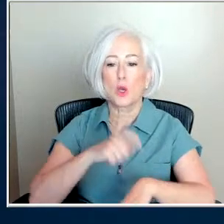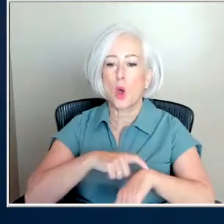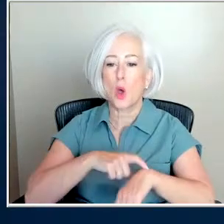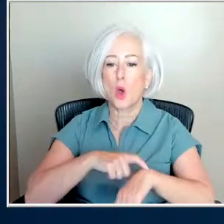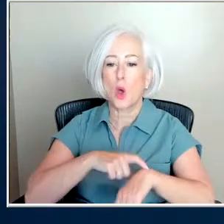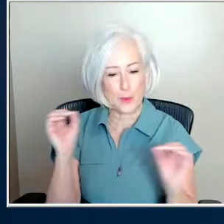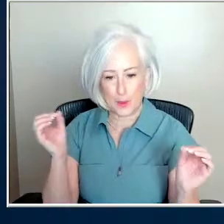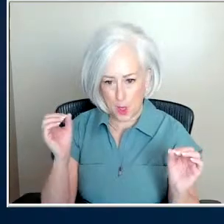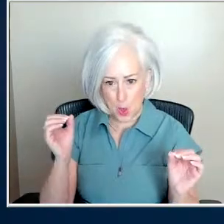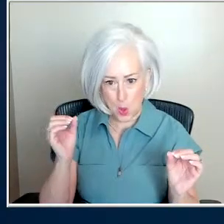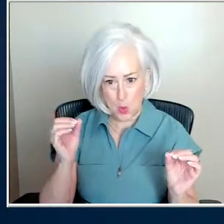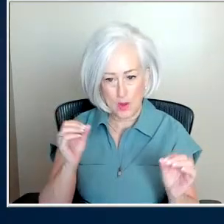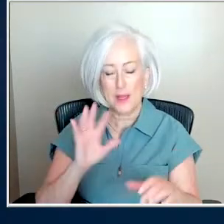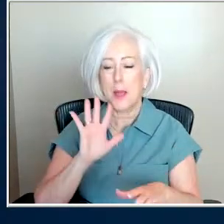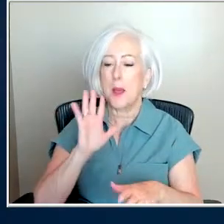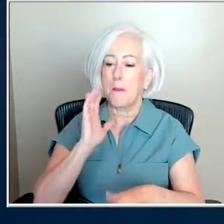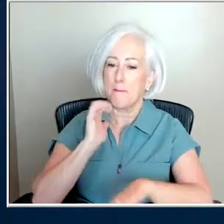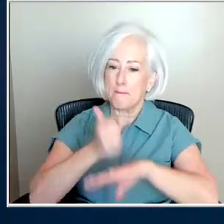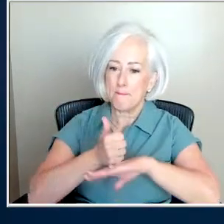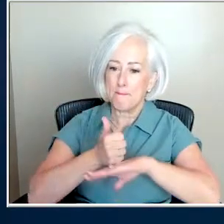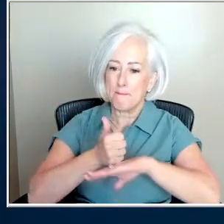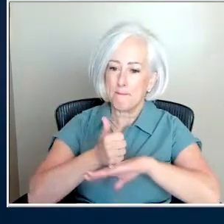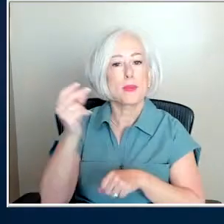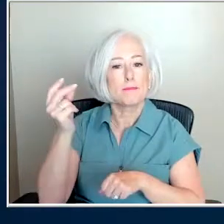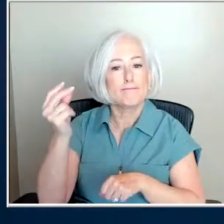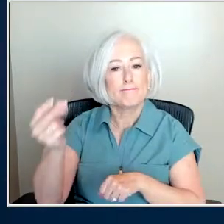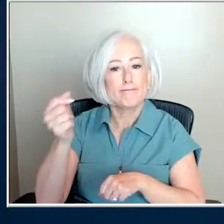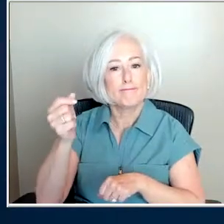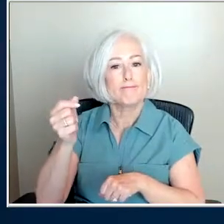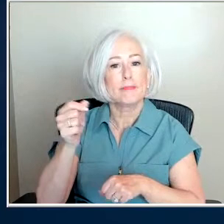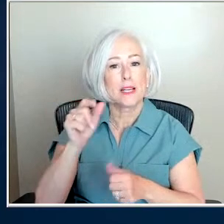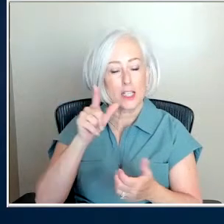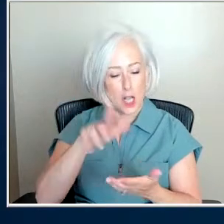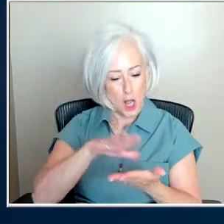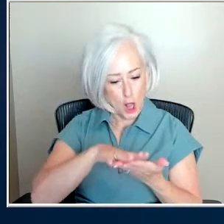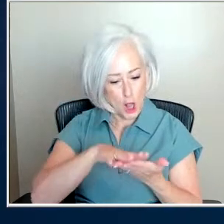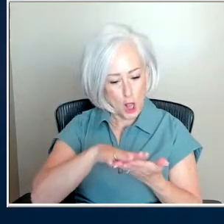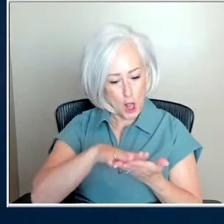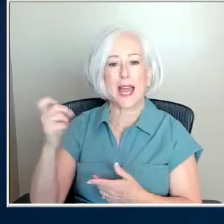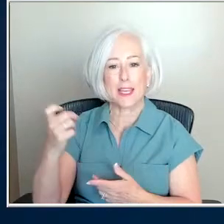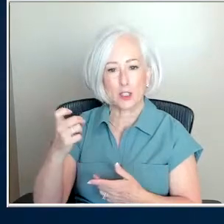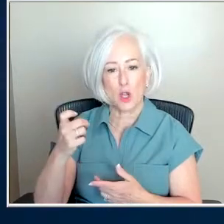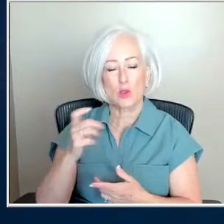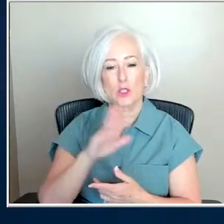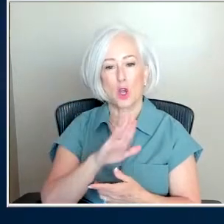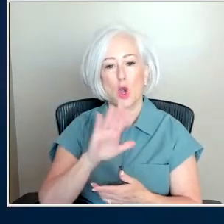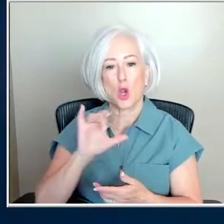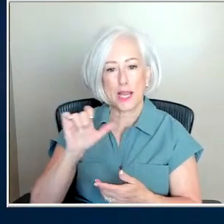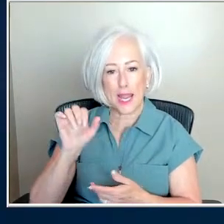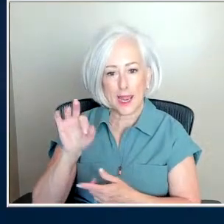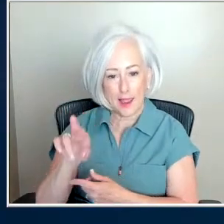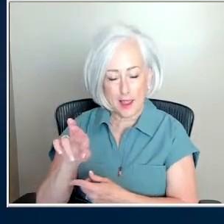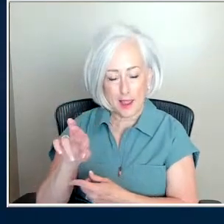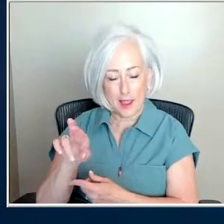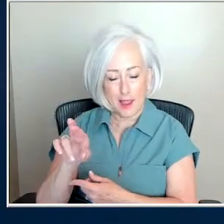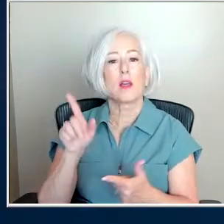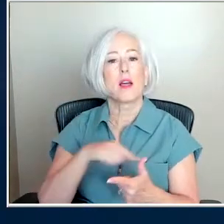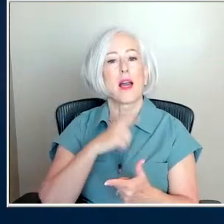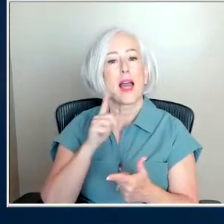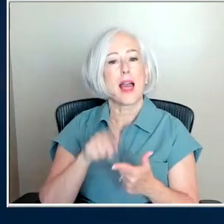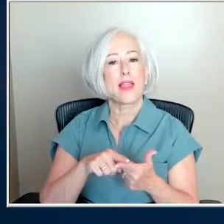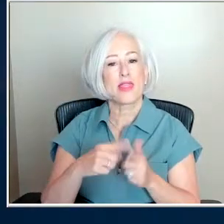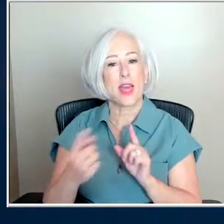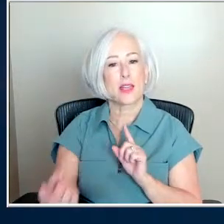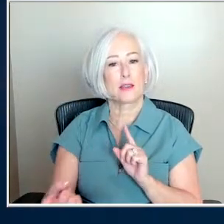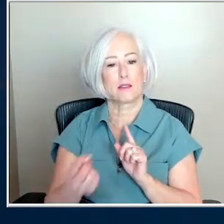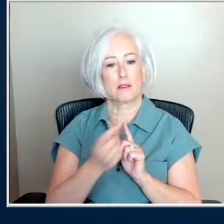made an appointment, and as soon as she learned about her diagnosis and her cancer, and then she came in with just really ready